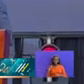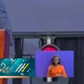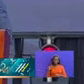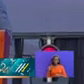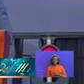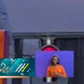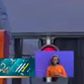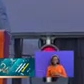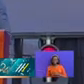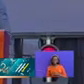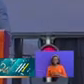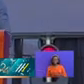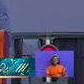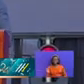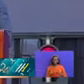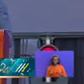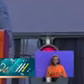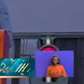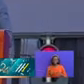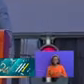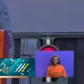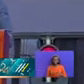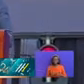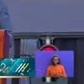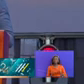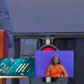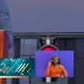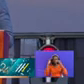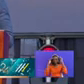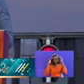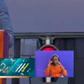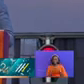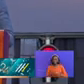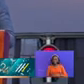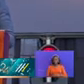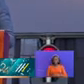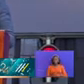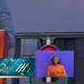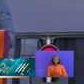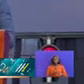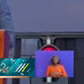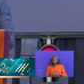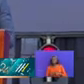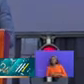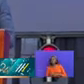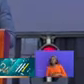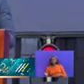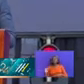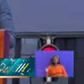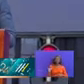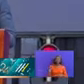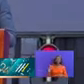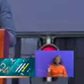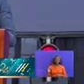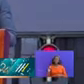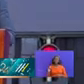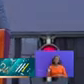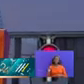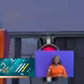the ark without engineering architectural all those Dynamics in